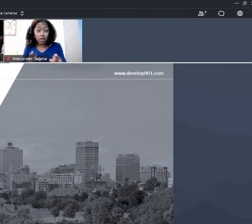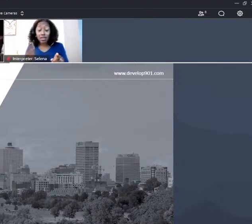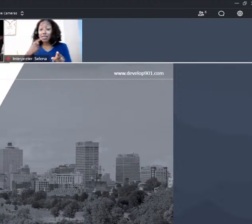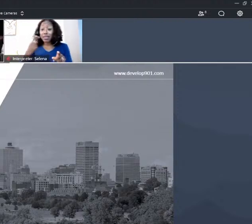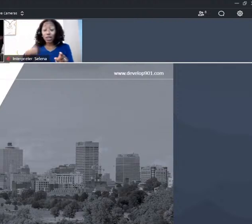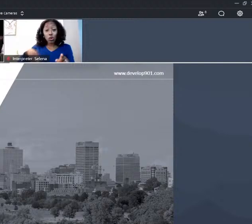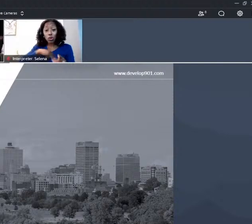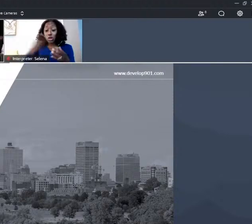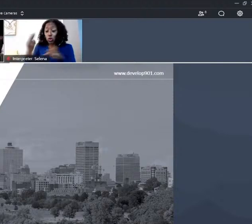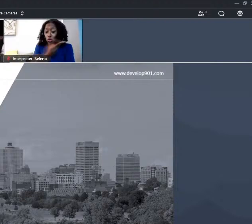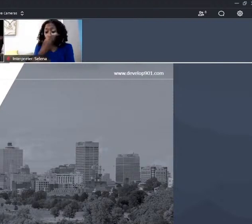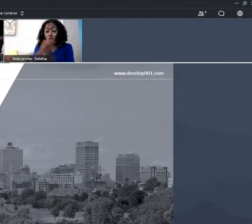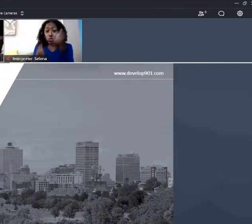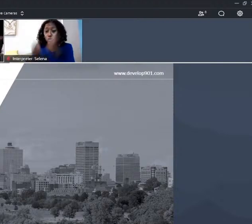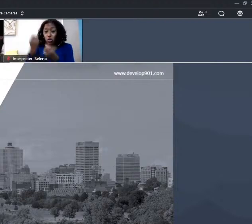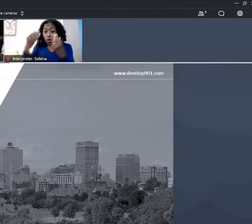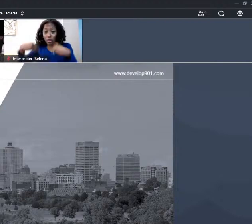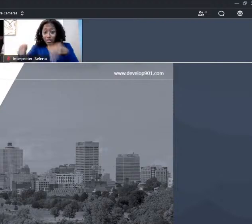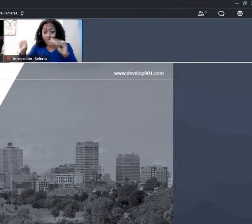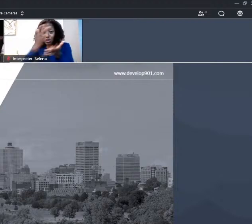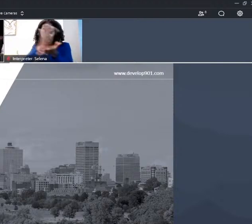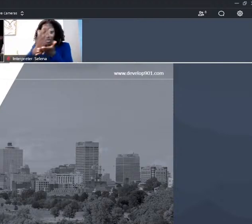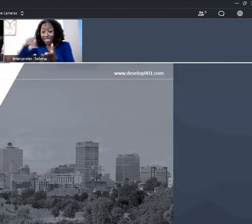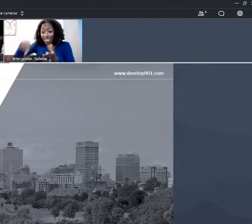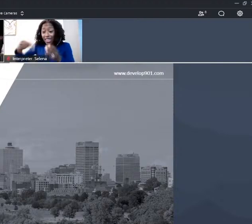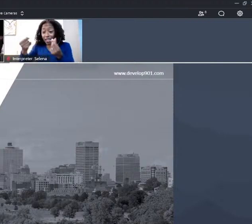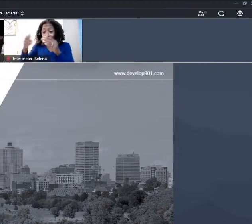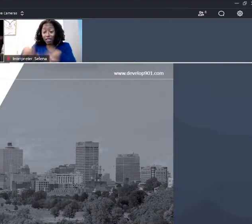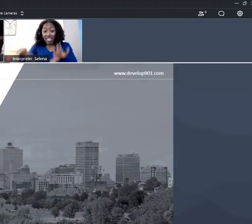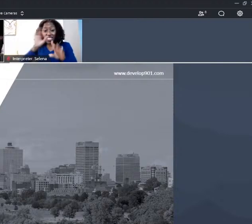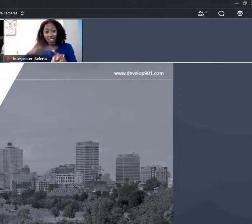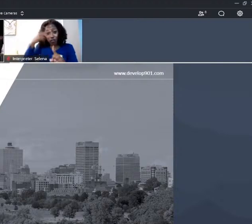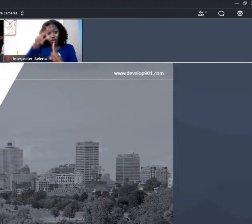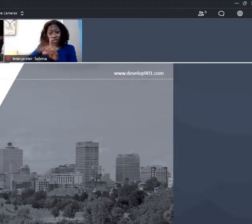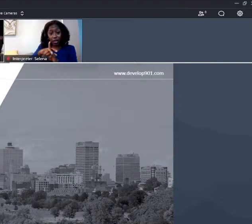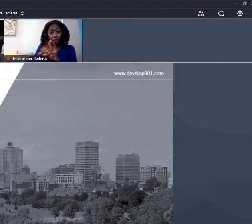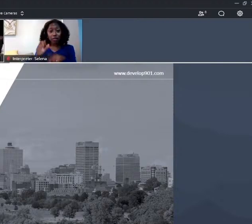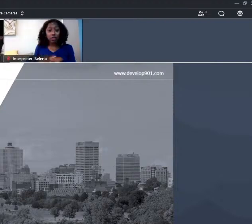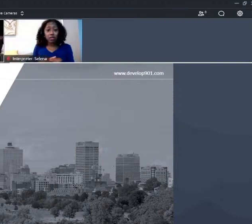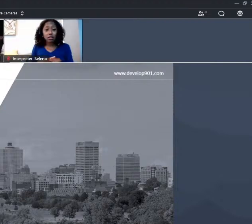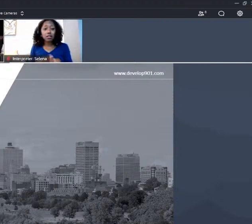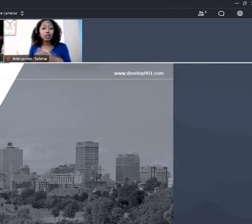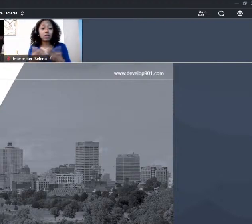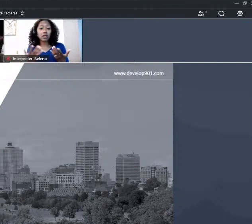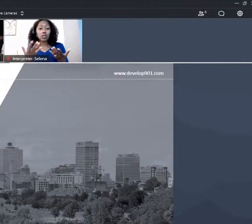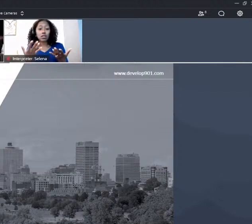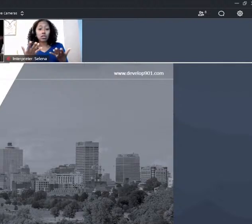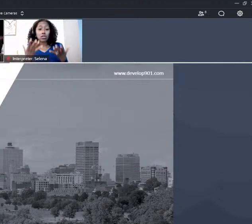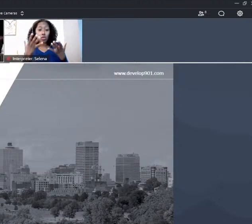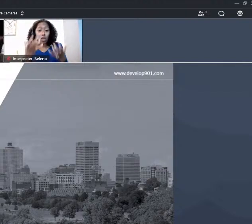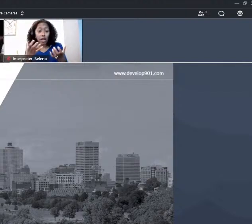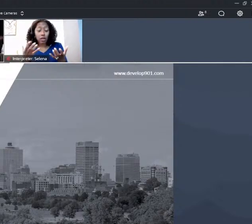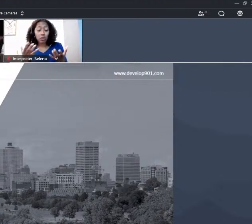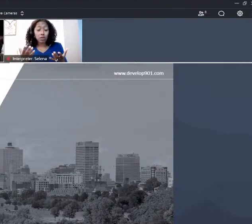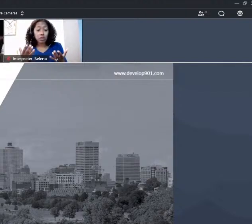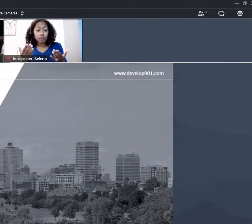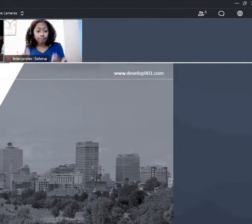want to use car sales at that location, and that's what this application is for. So I would like to move the